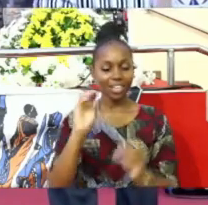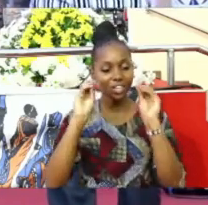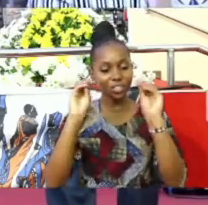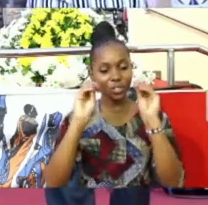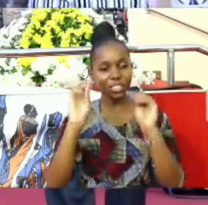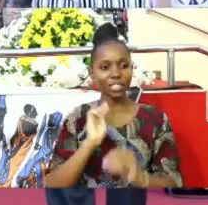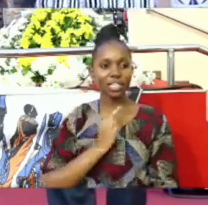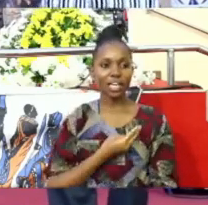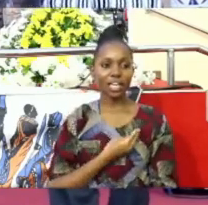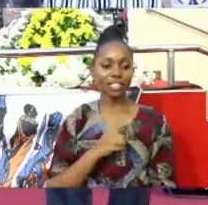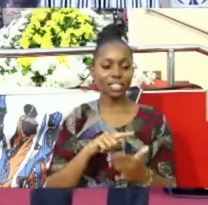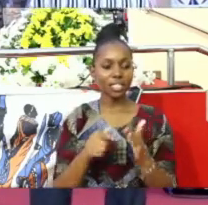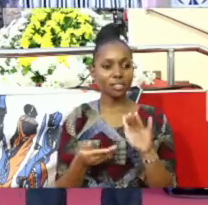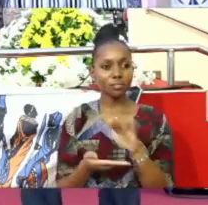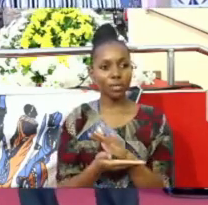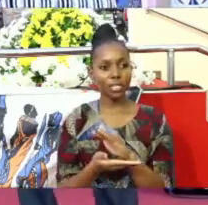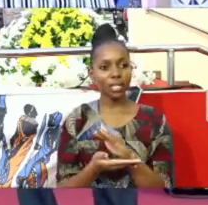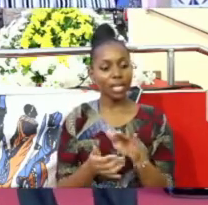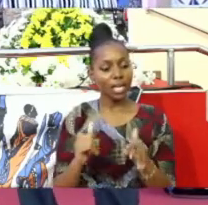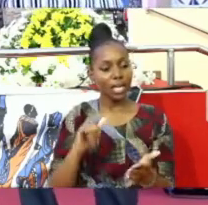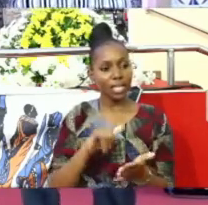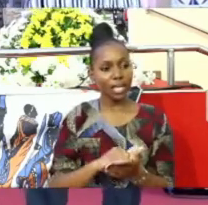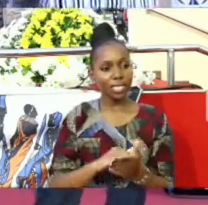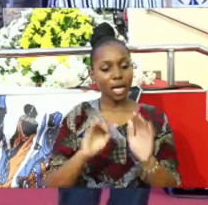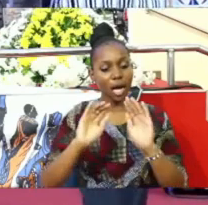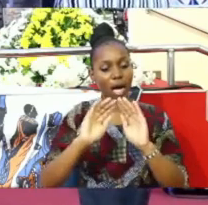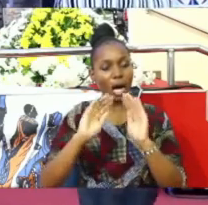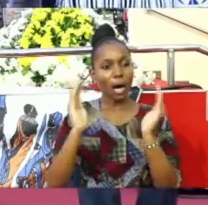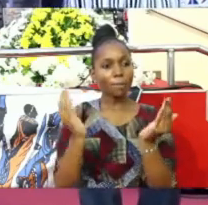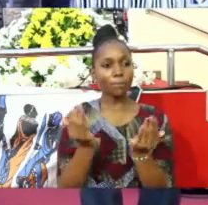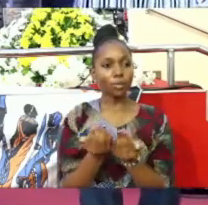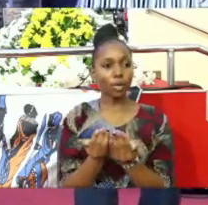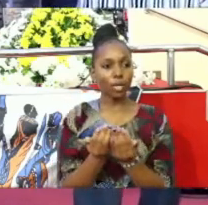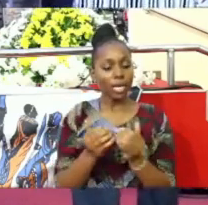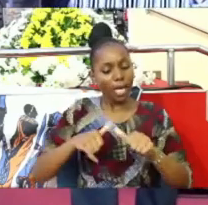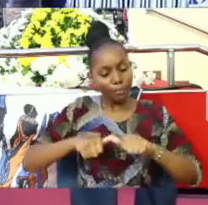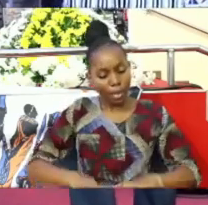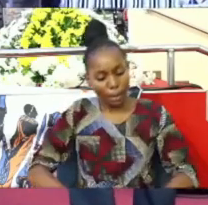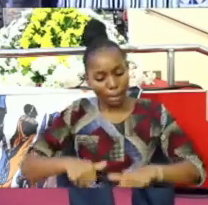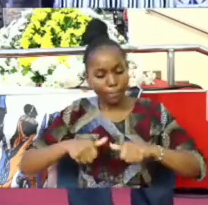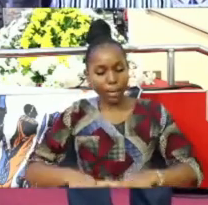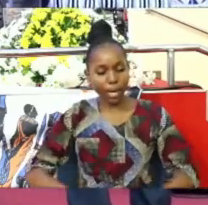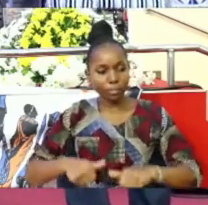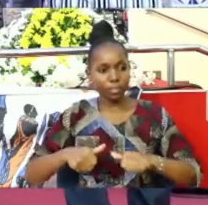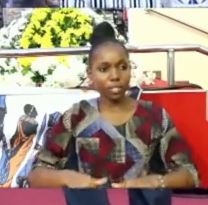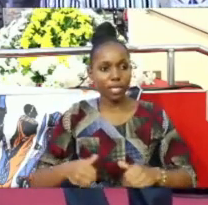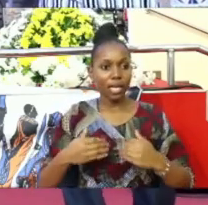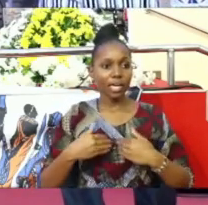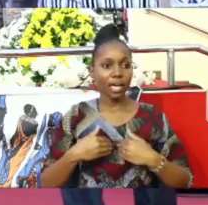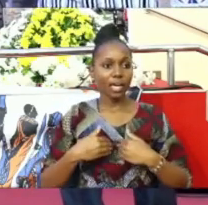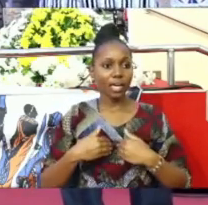Can be inflated to be a ball that can be played. Ya kwamba inaweza wekwa pumzi na ikawa inaweza